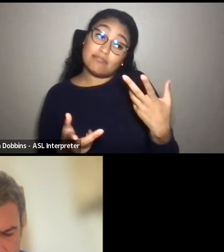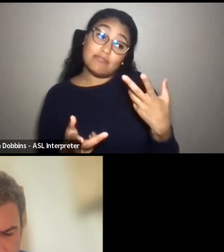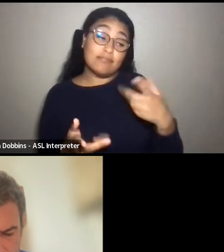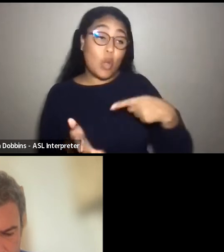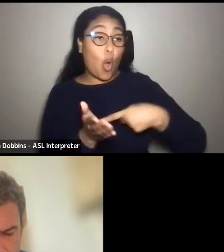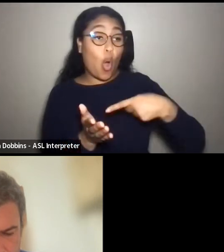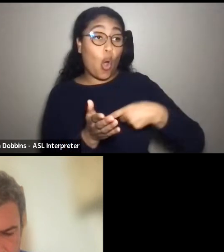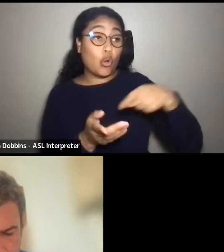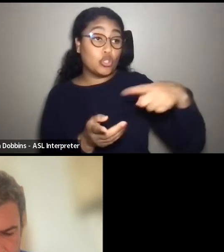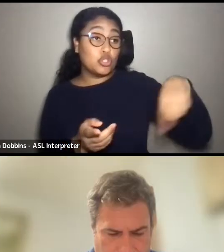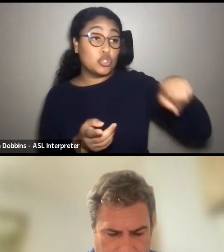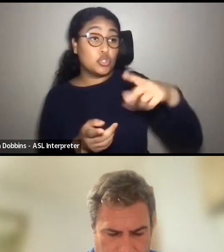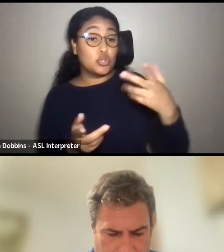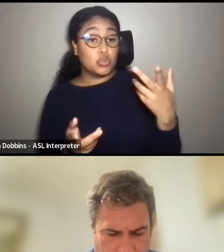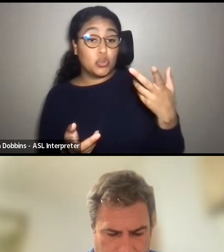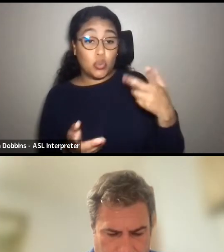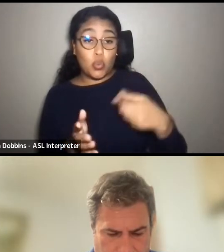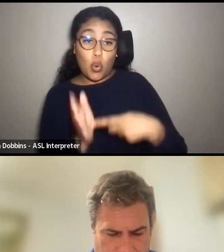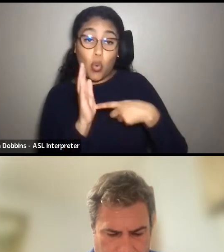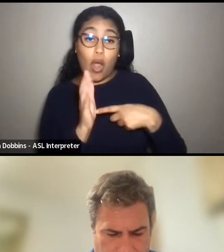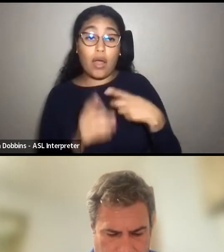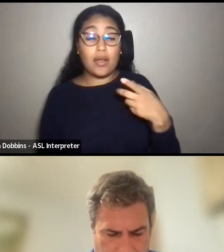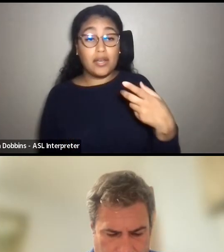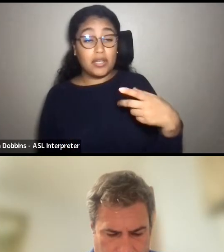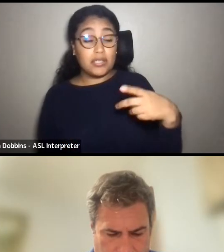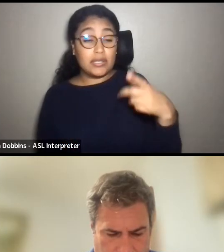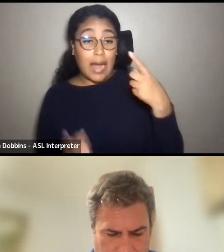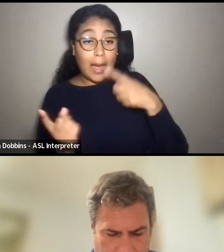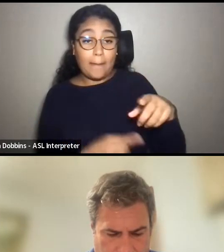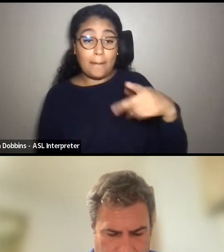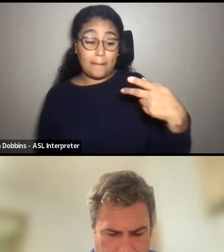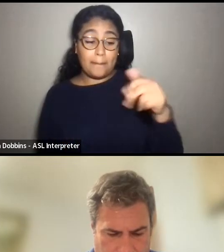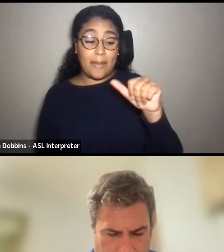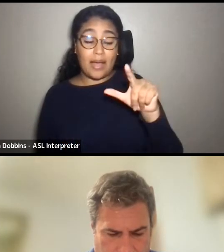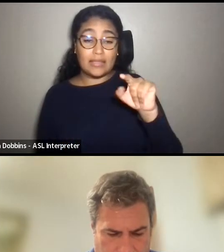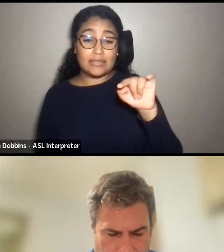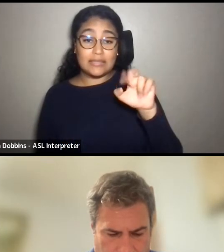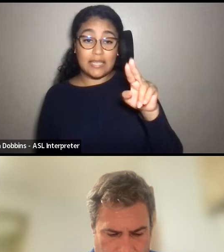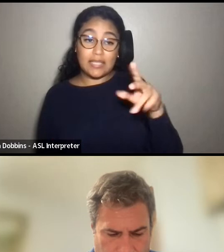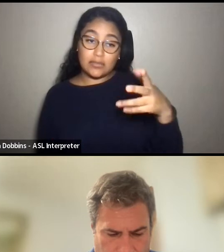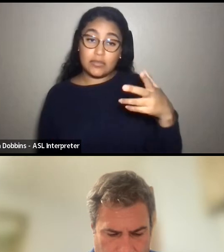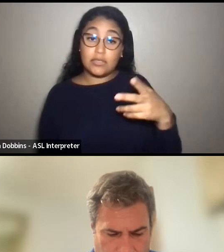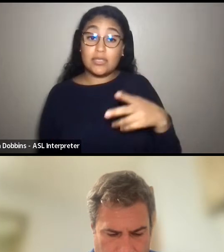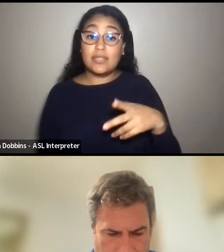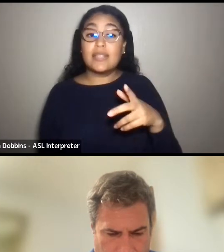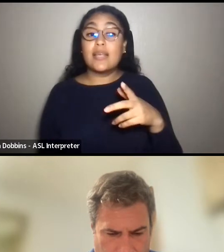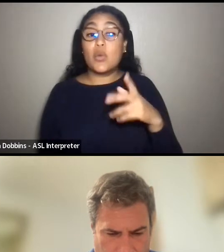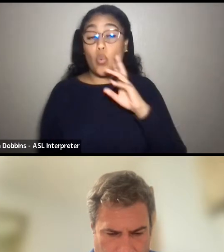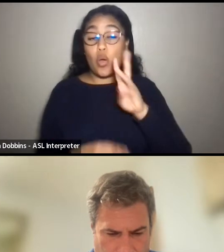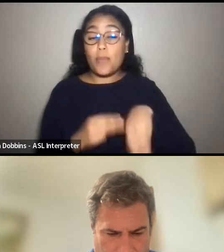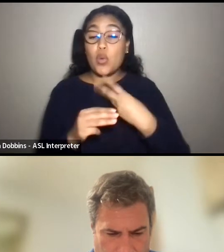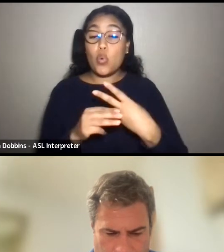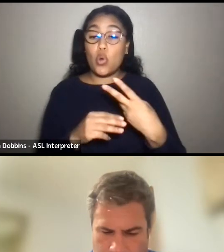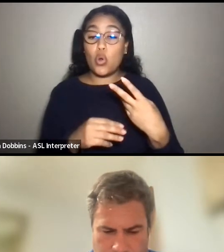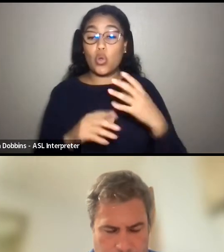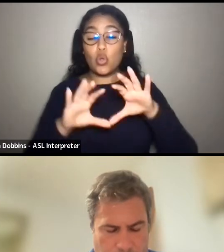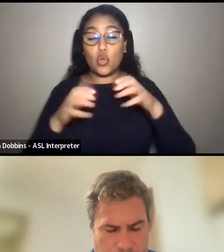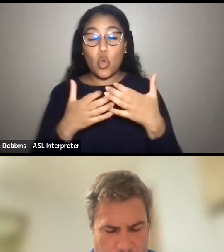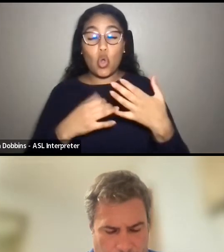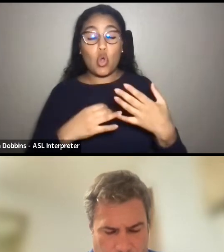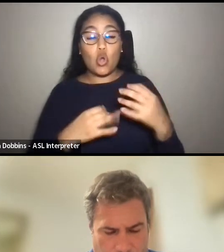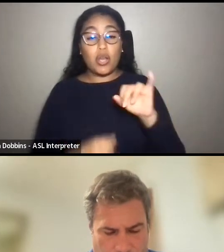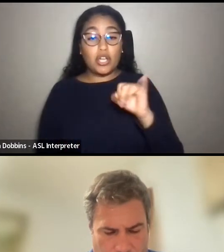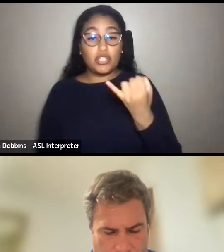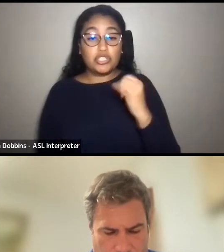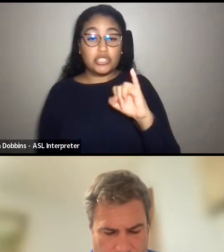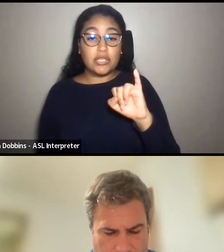will see also that Hamas supporters have called for a global day of jihad tomorrow, and they will be rightfully scared. That's